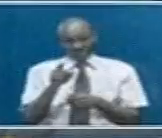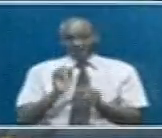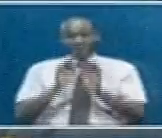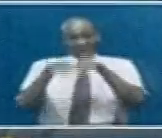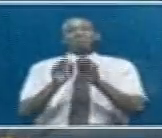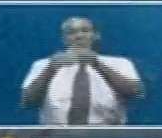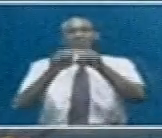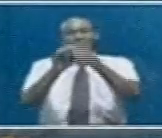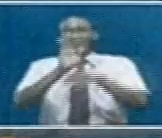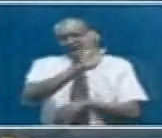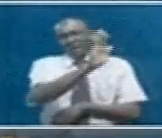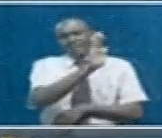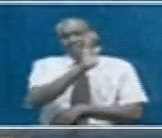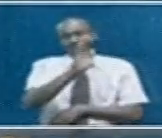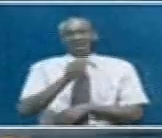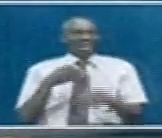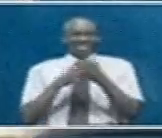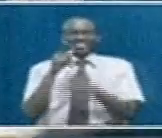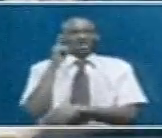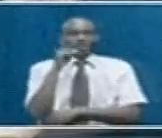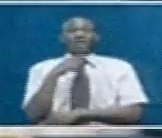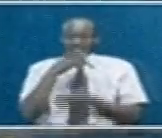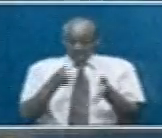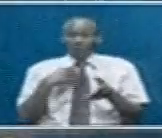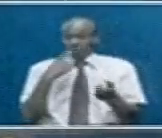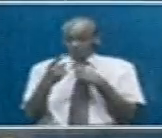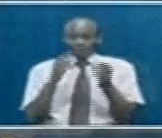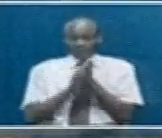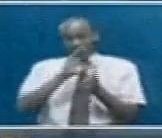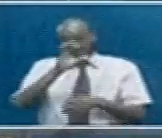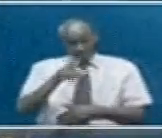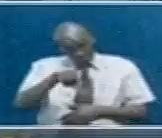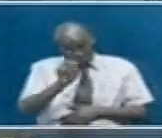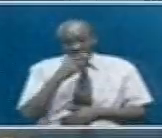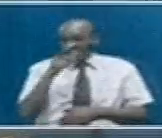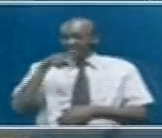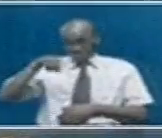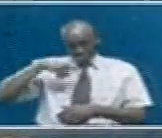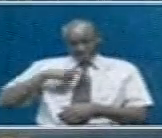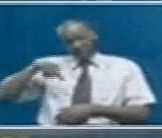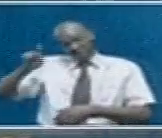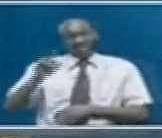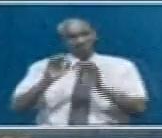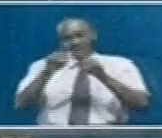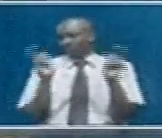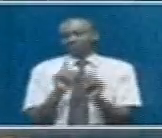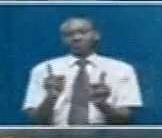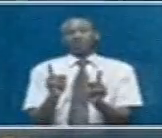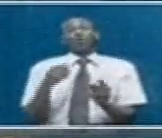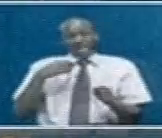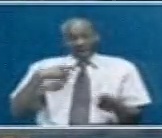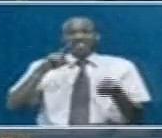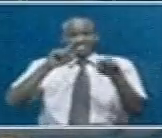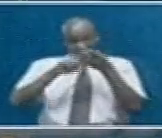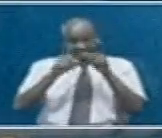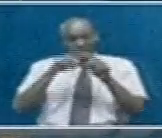pumps. Notwithstanding that, we have now liaised with the counties to make sure this one is not done. And again, we have the standards in